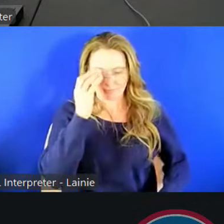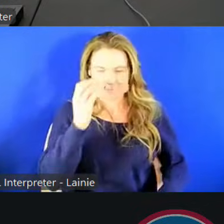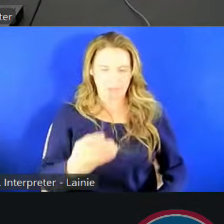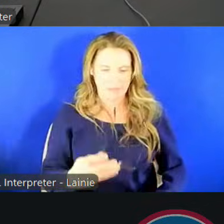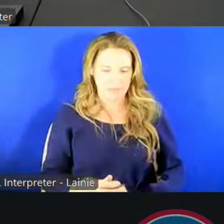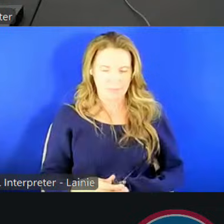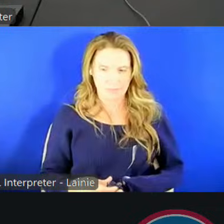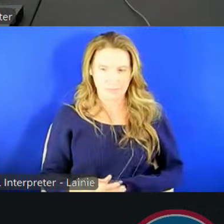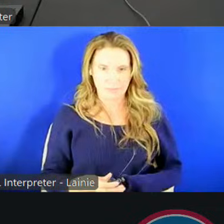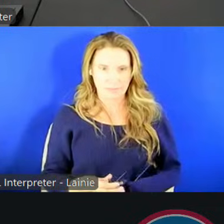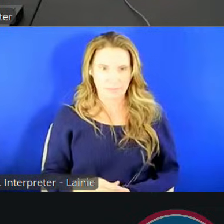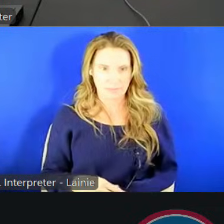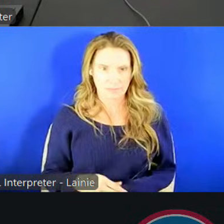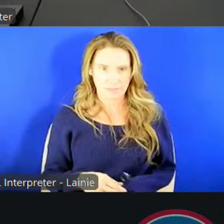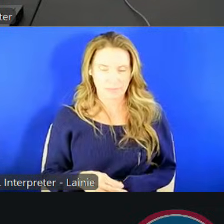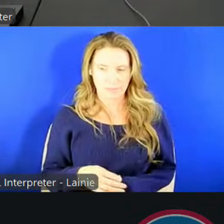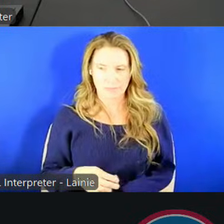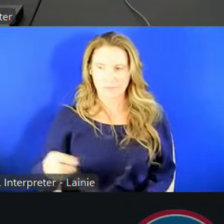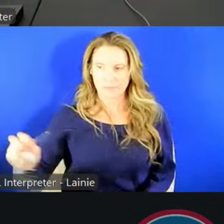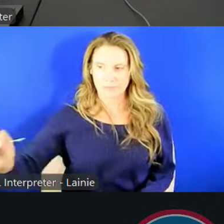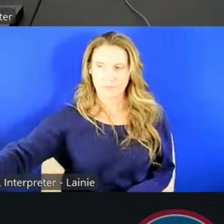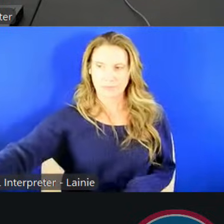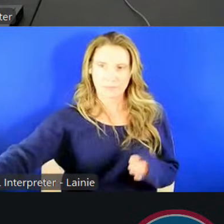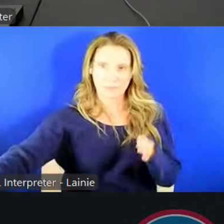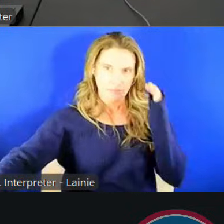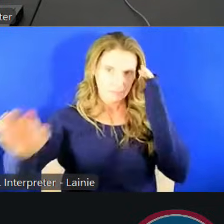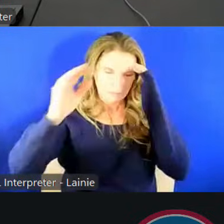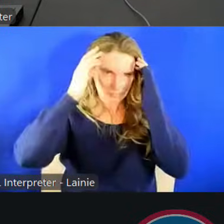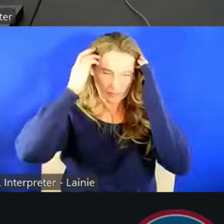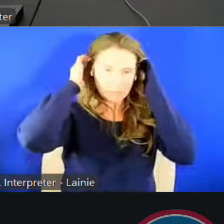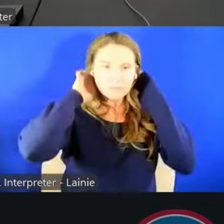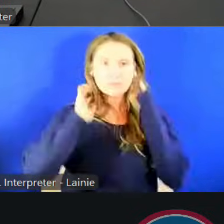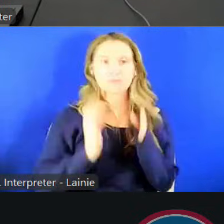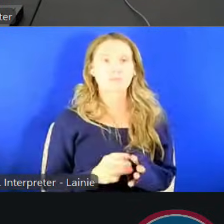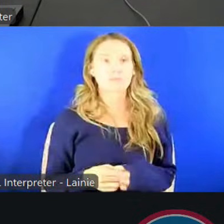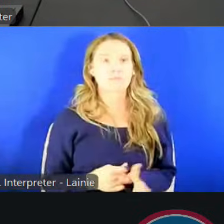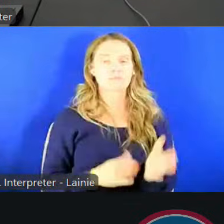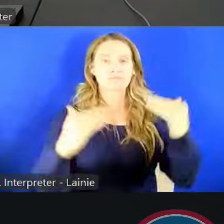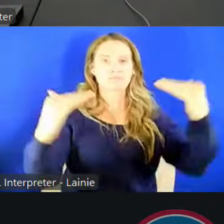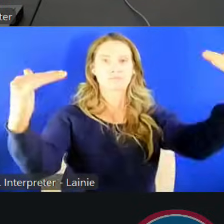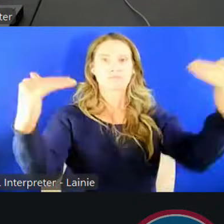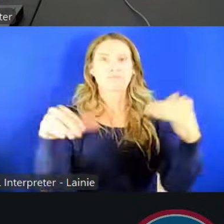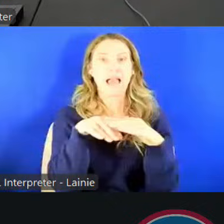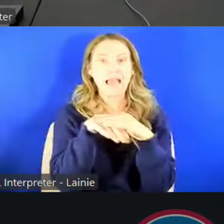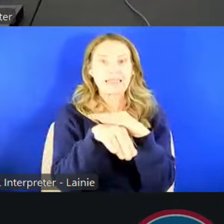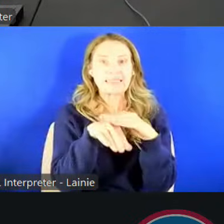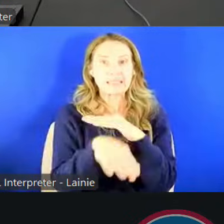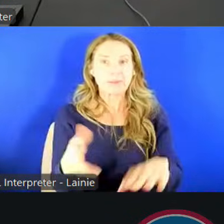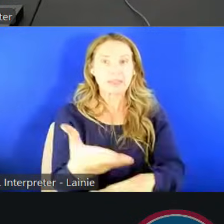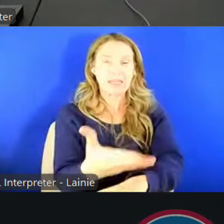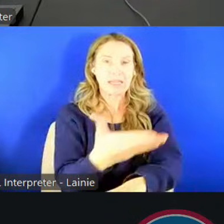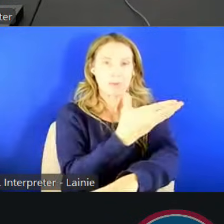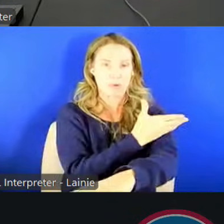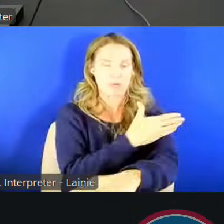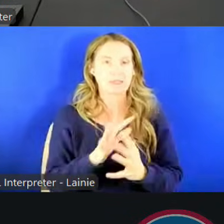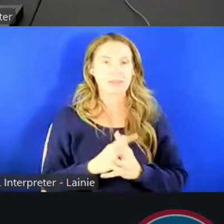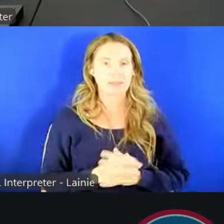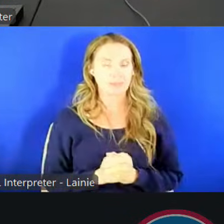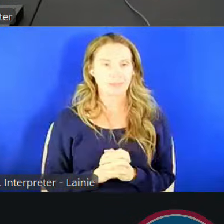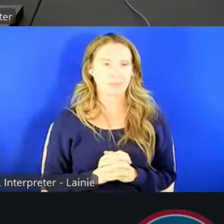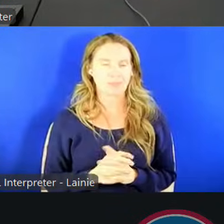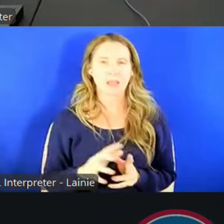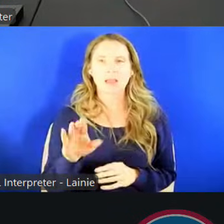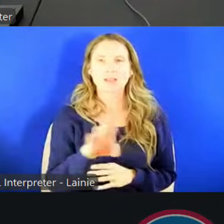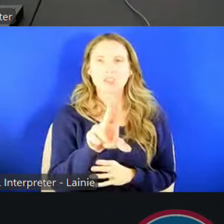So then the next group of improvements, I'll touch on our accessibility improvements. So by nature, buses are